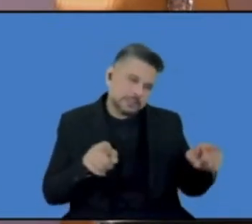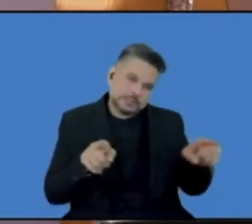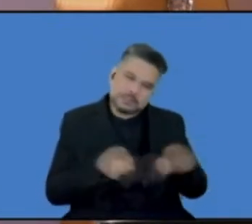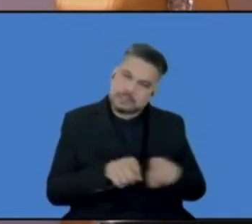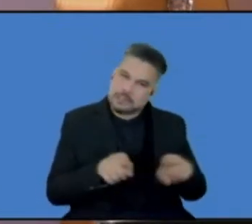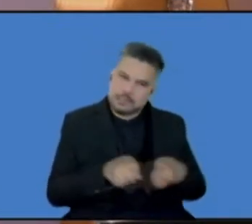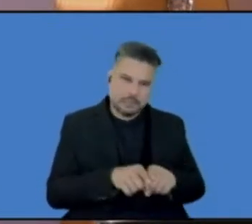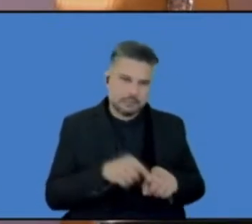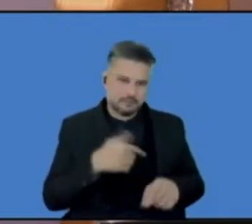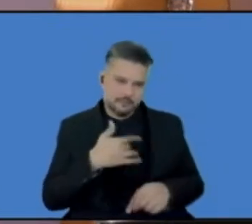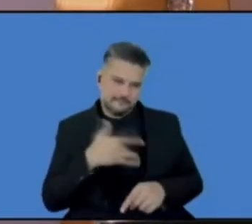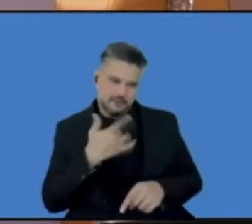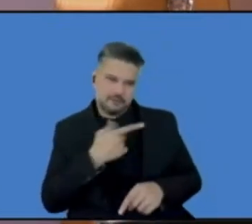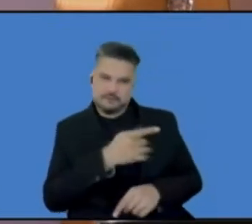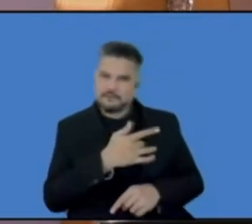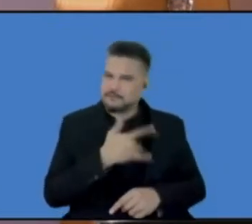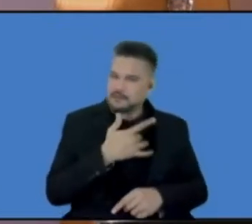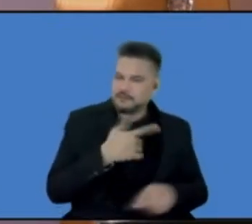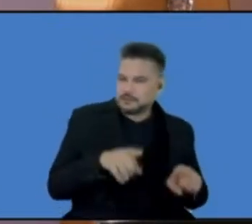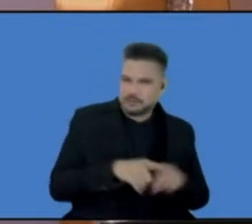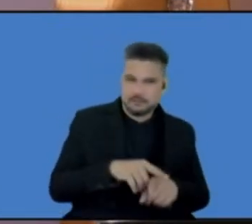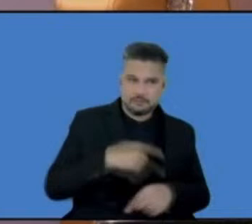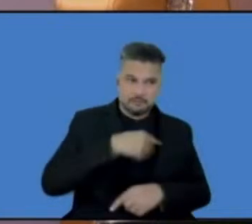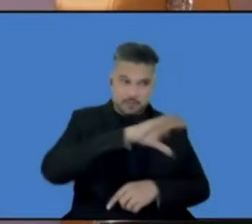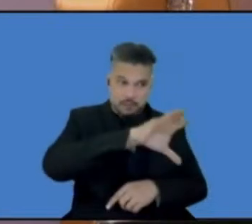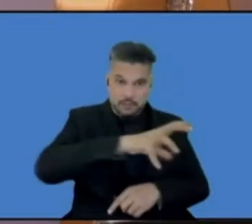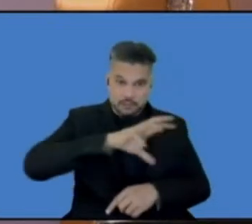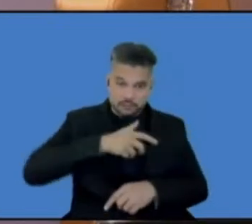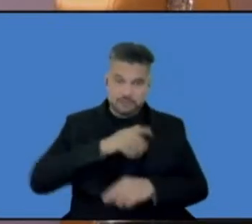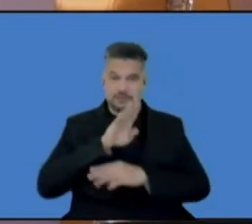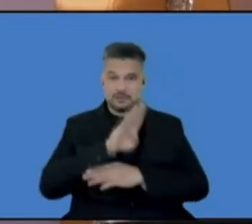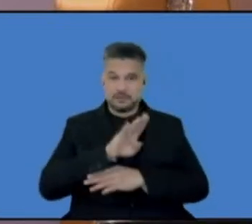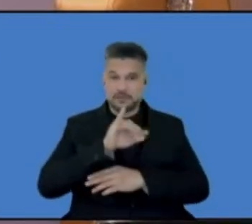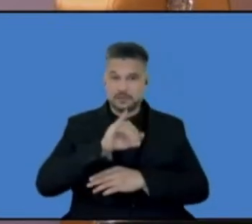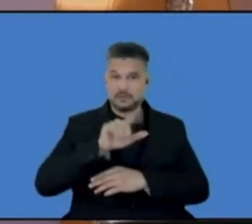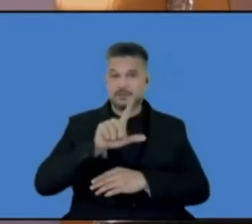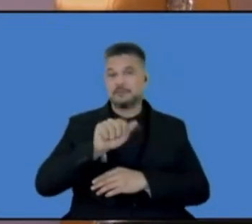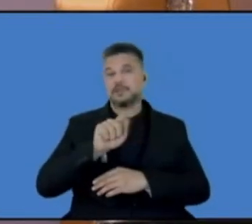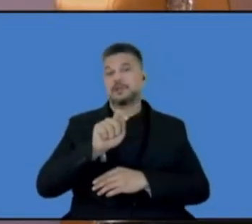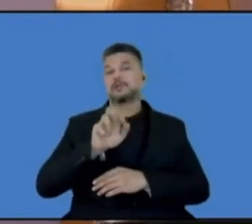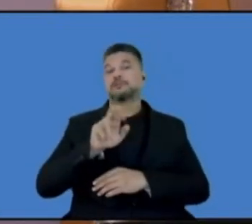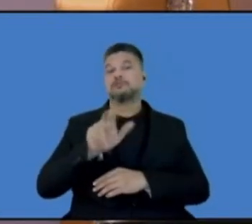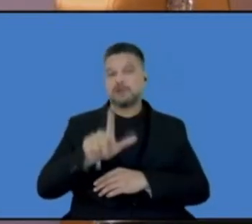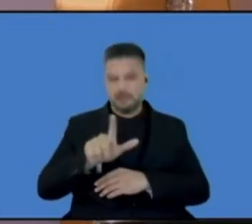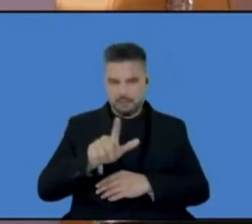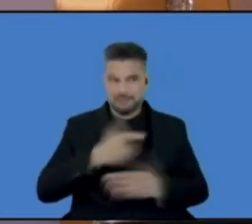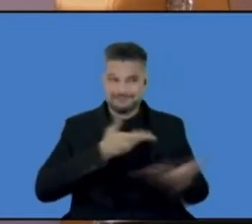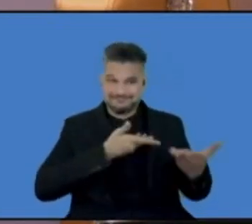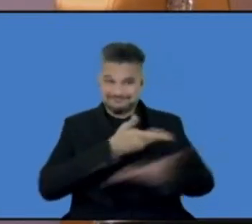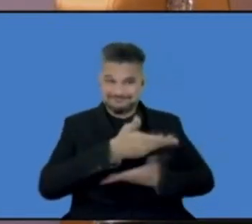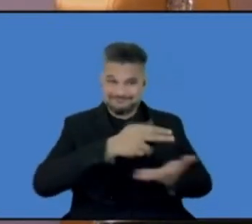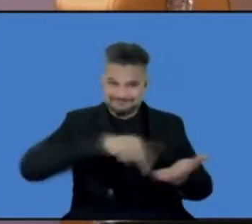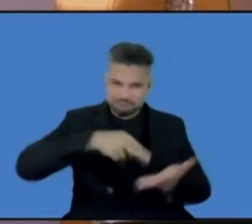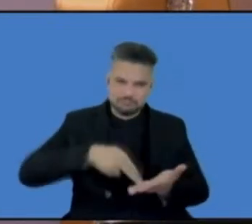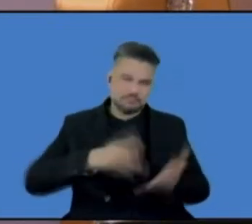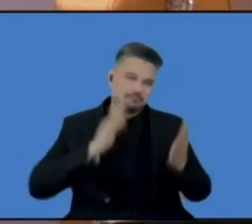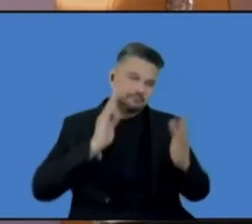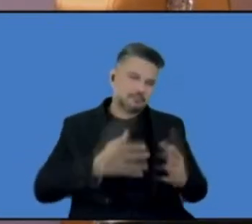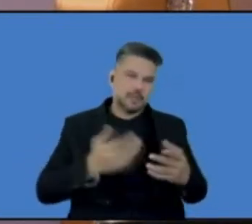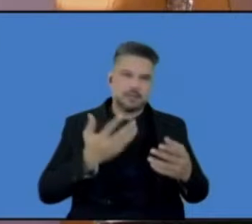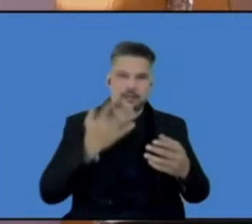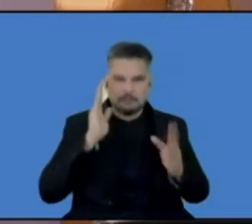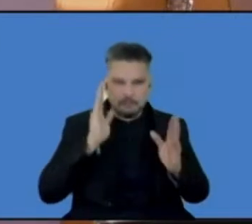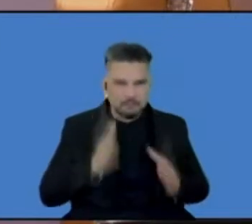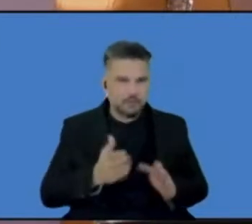talk about bilateral arrangement. There will be there are a lot of parameters that we have to work on, and challenges are